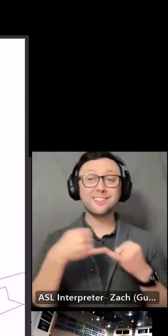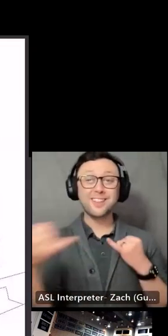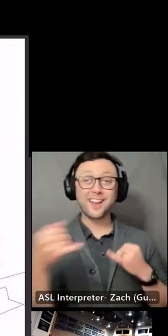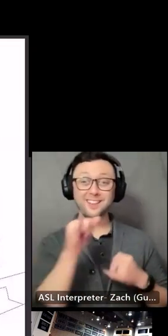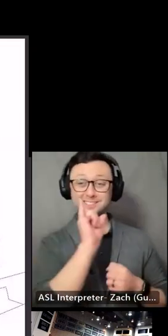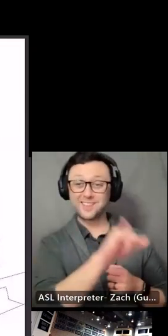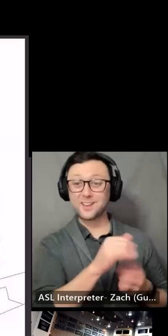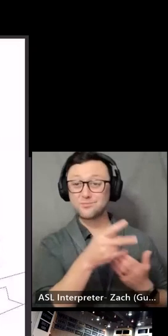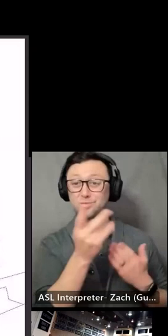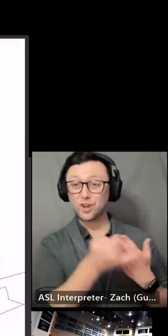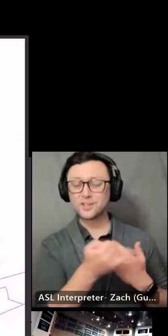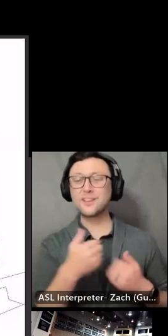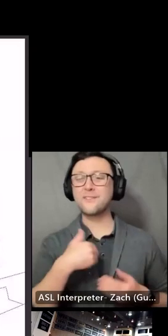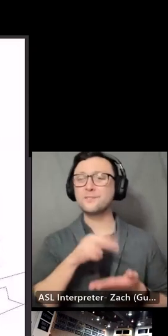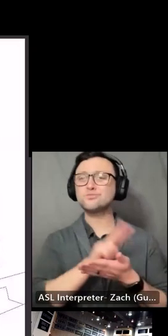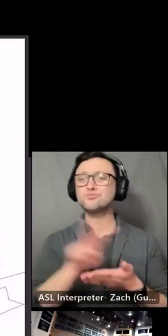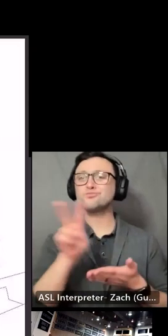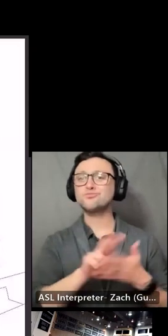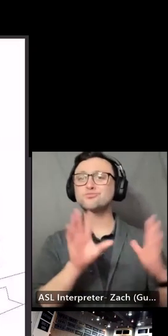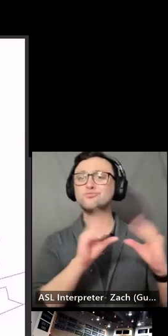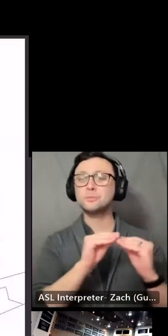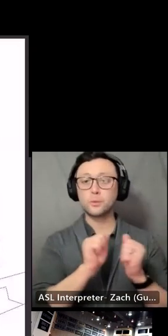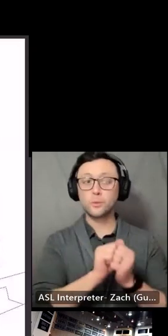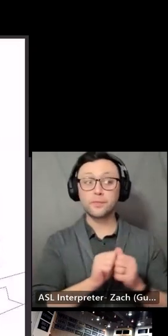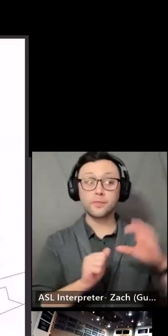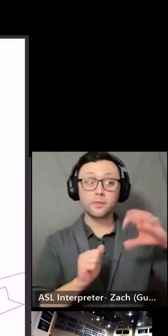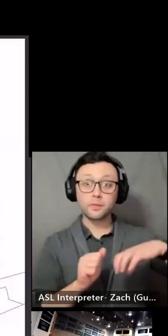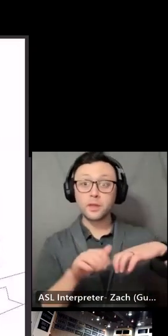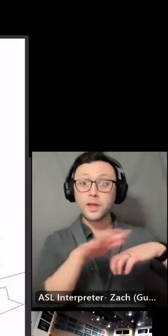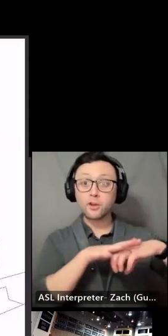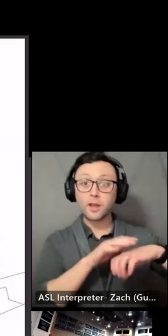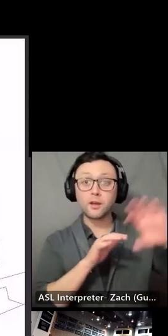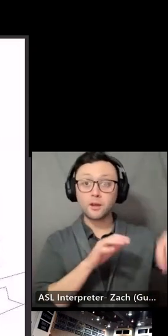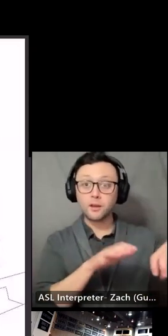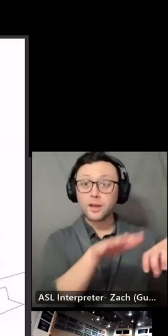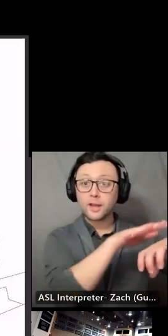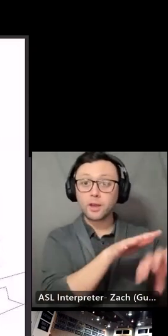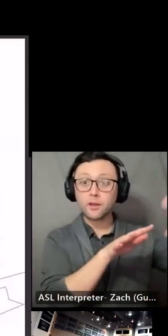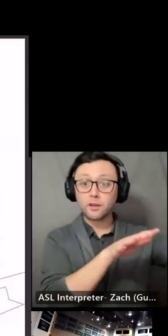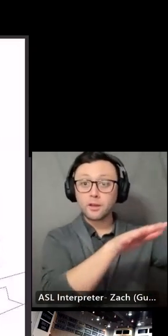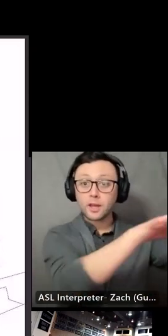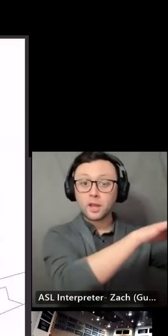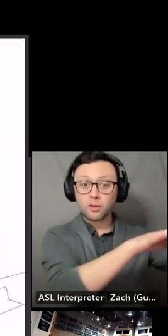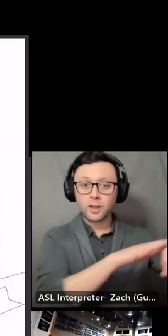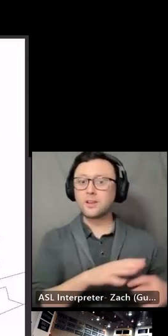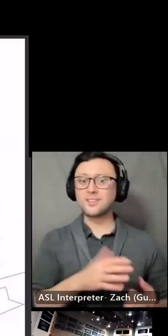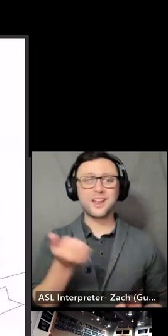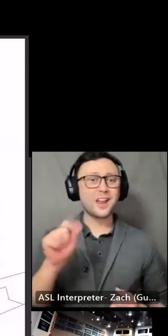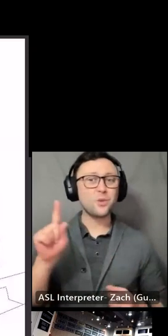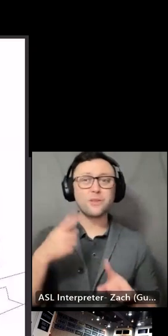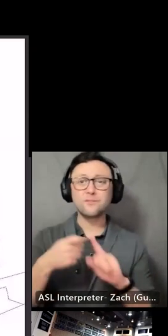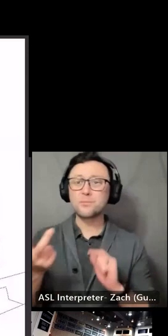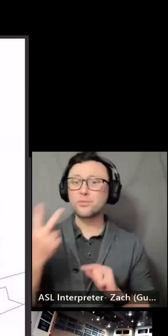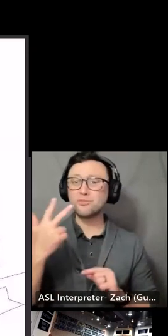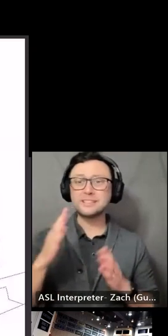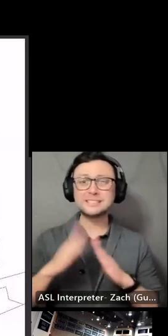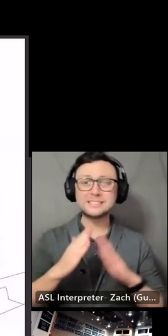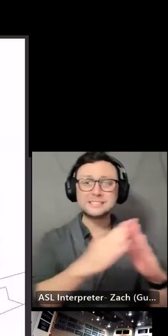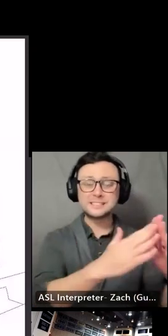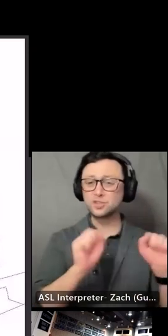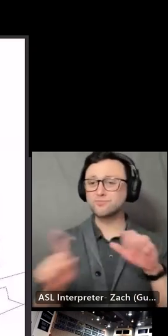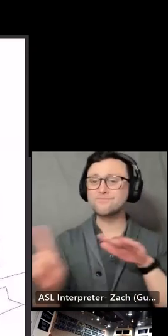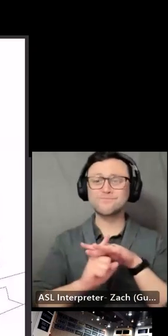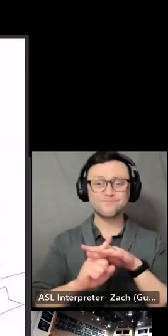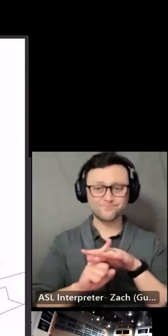every 2 weeks with different parts of the community. Anyone from any one of the three cities could show up to any of those meetings.